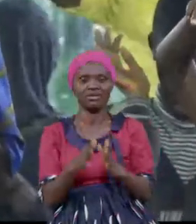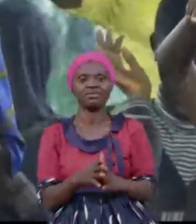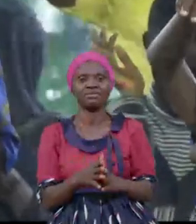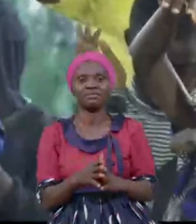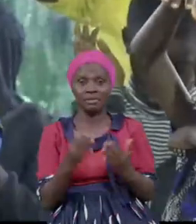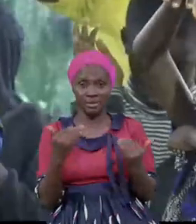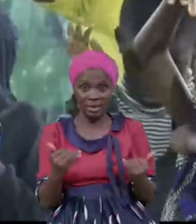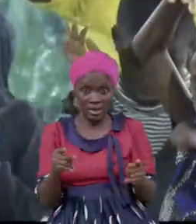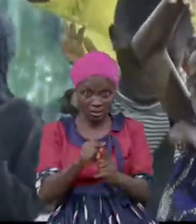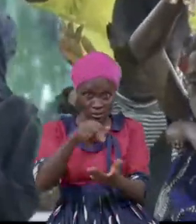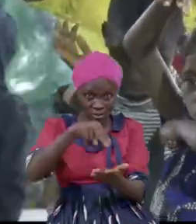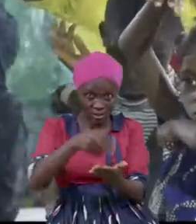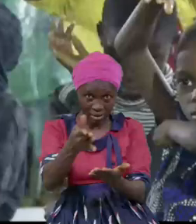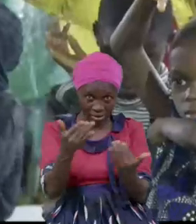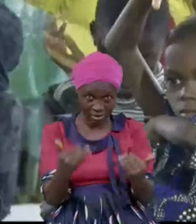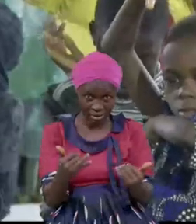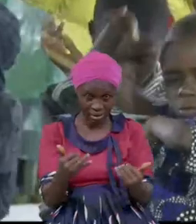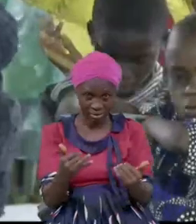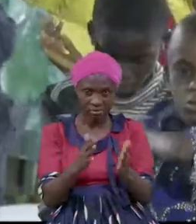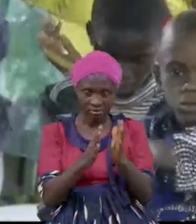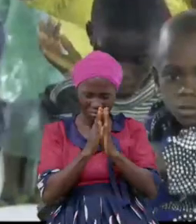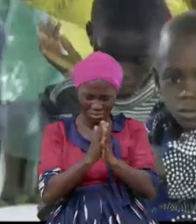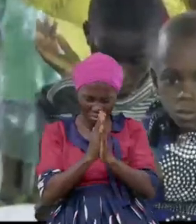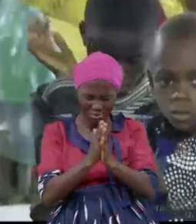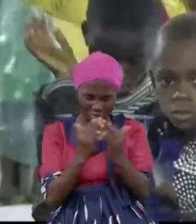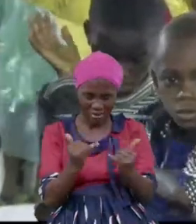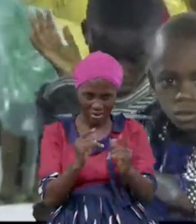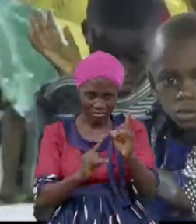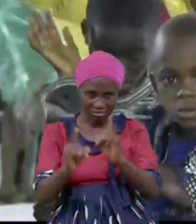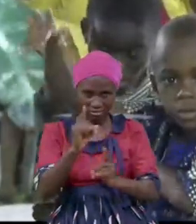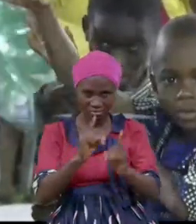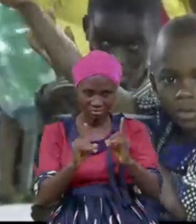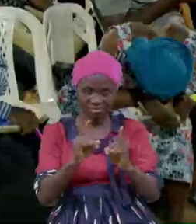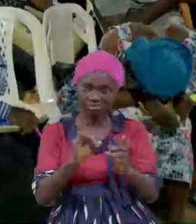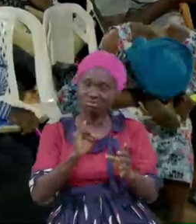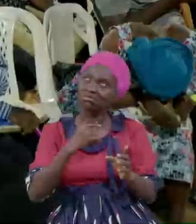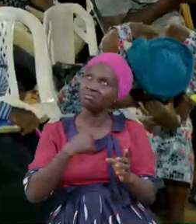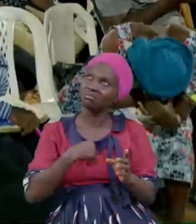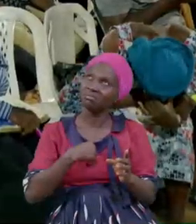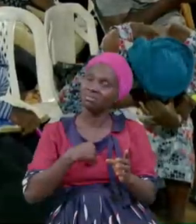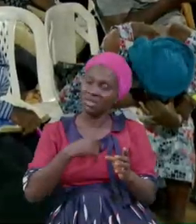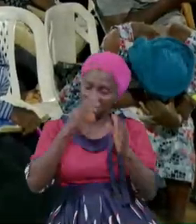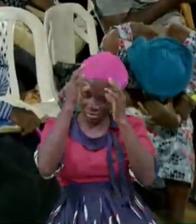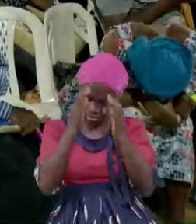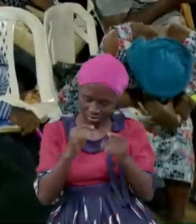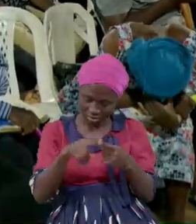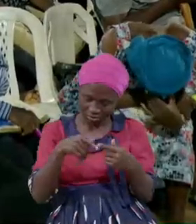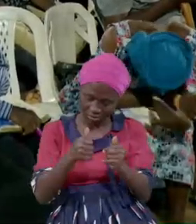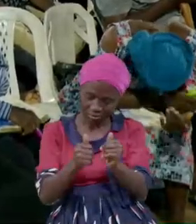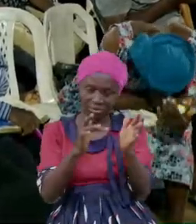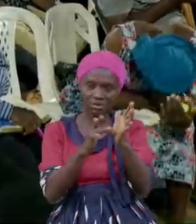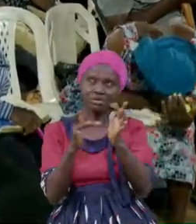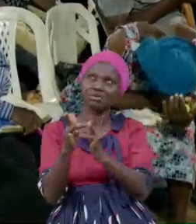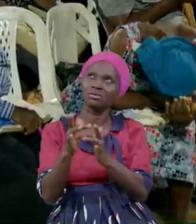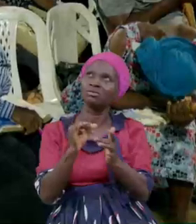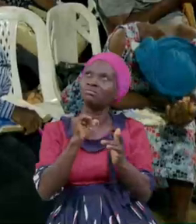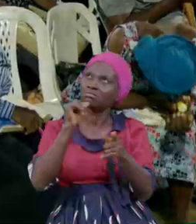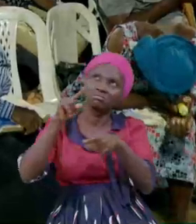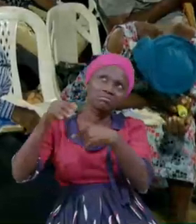I've decided to follow Jesus. No turning back. No turning back.